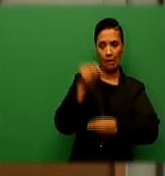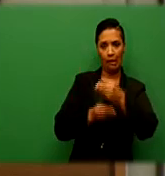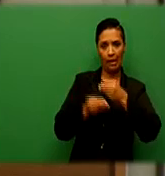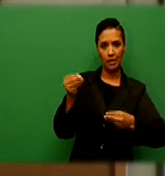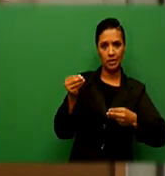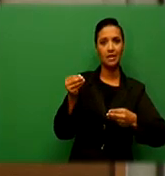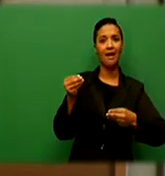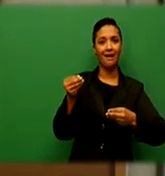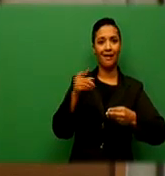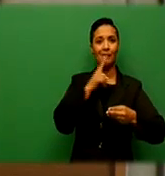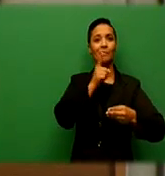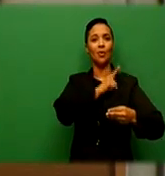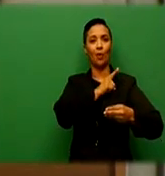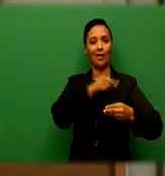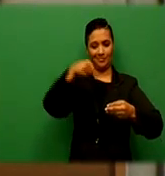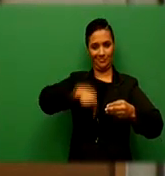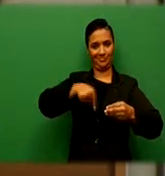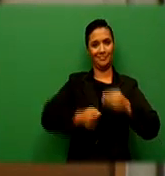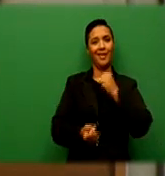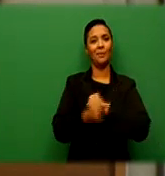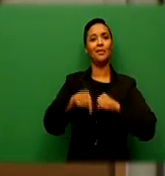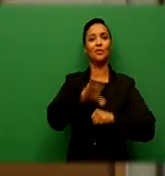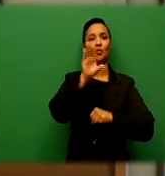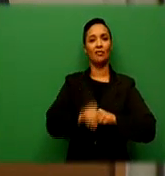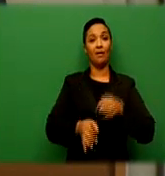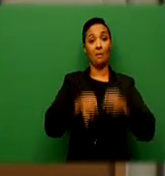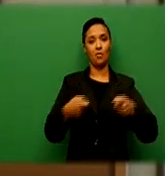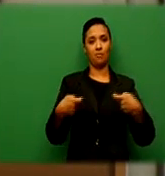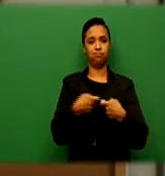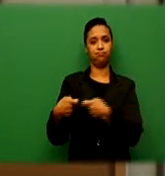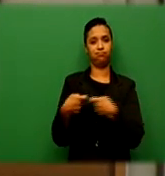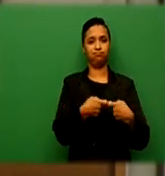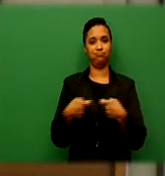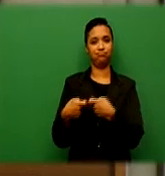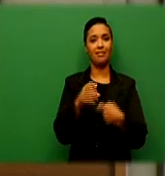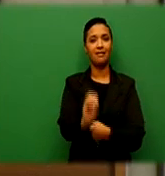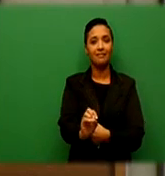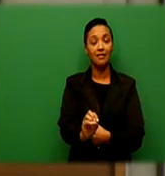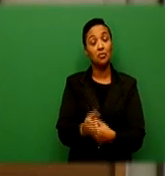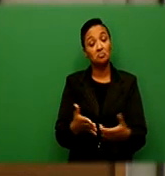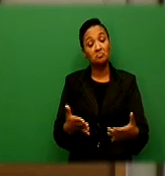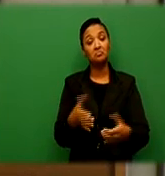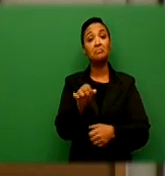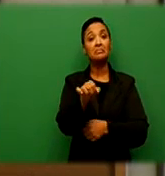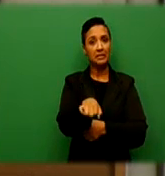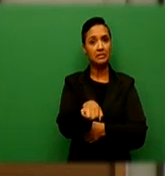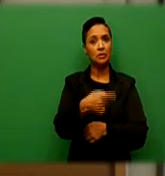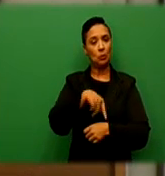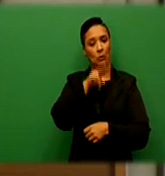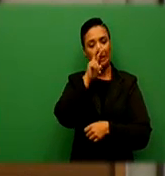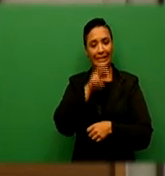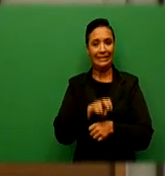by domestic political developments. Of course, we can do with more